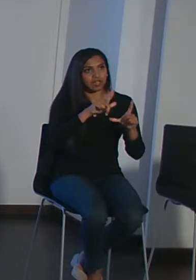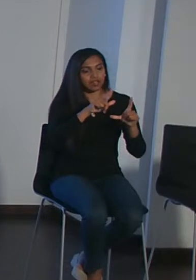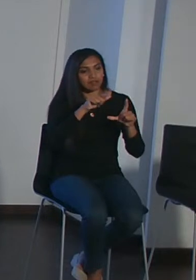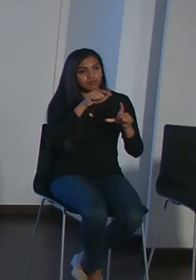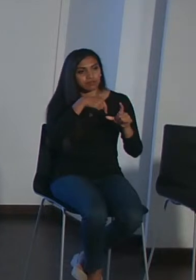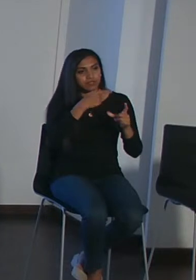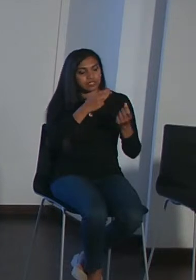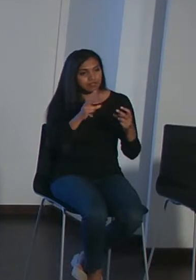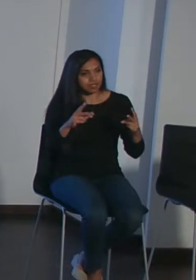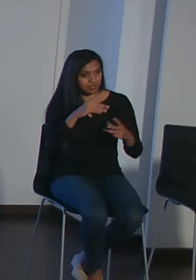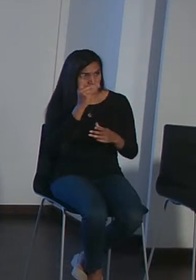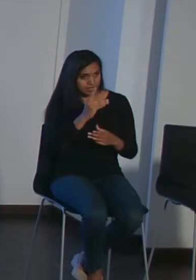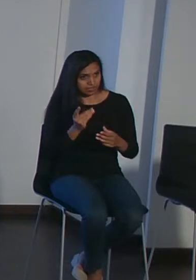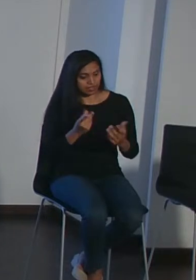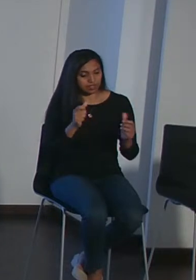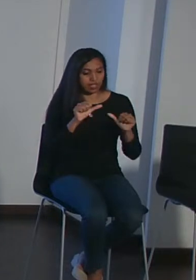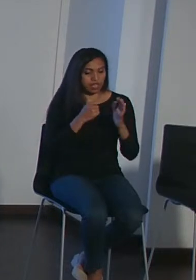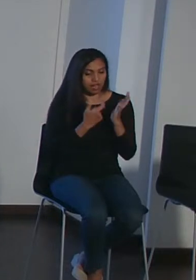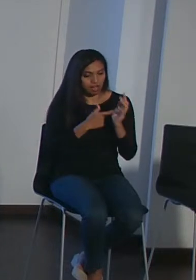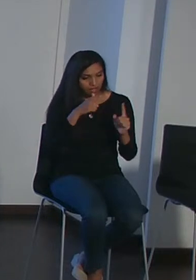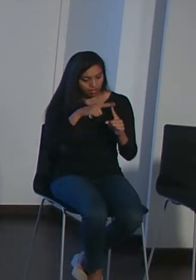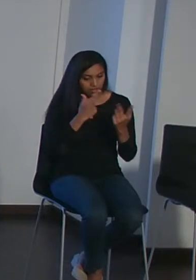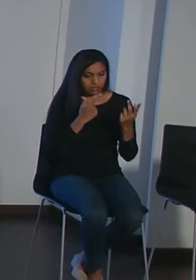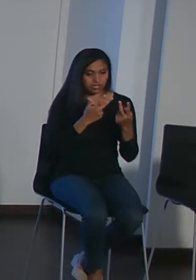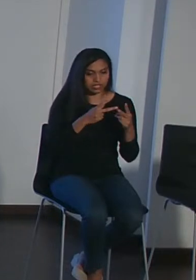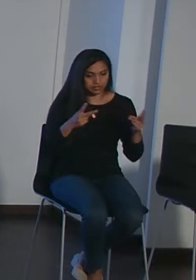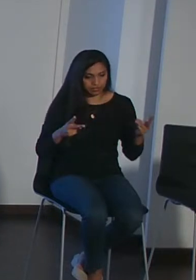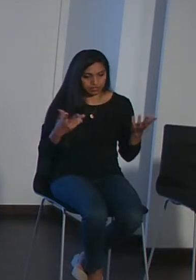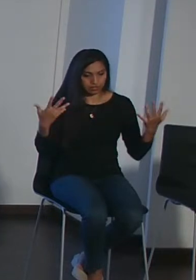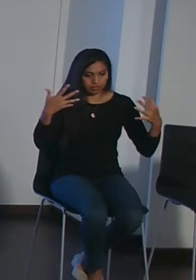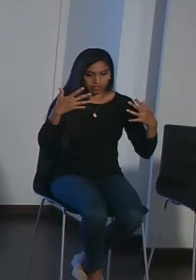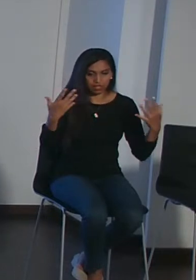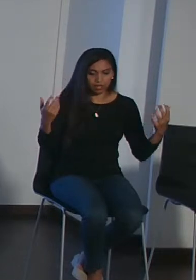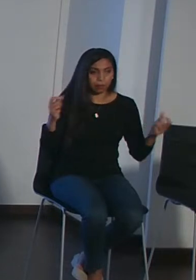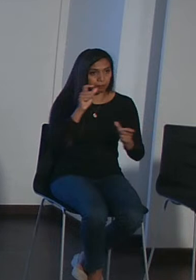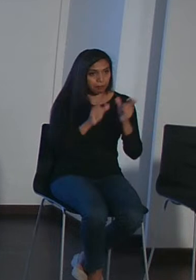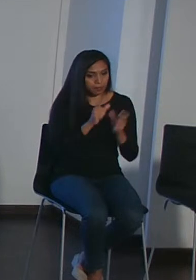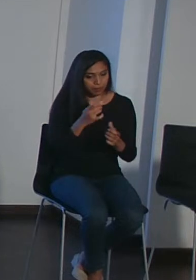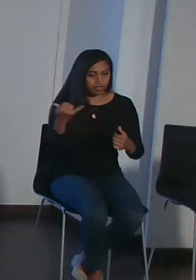happen between the art and the audience. Architecture is also